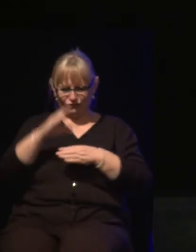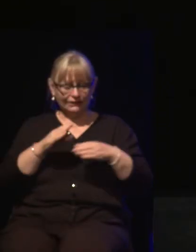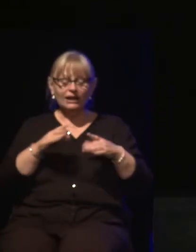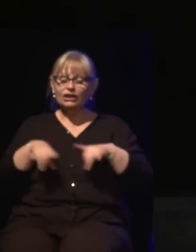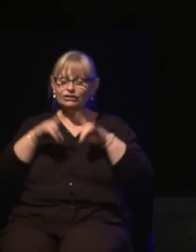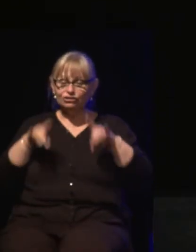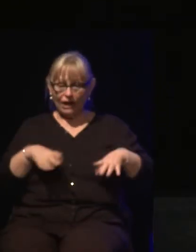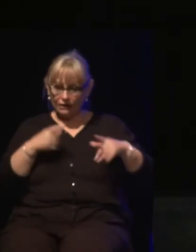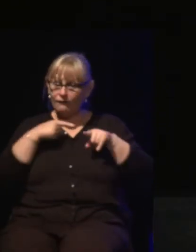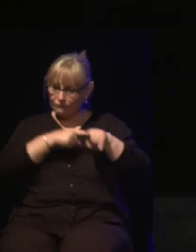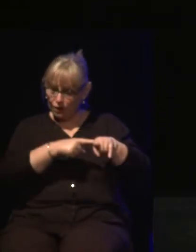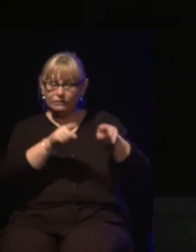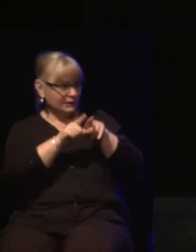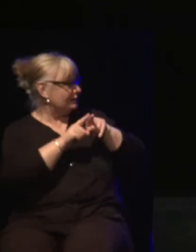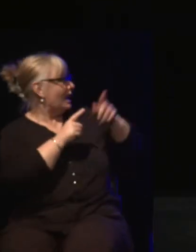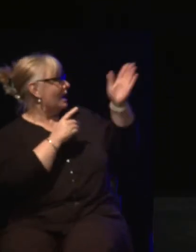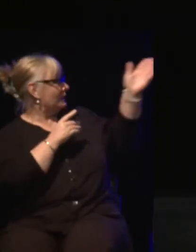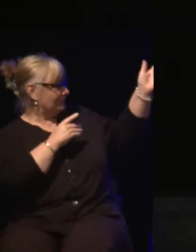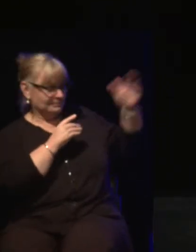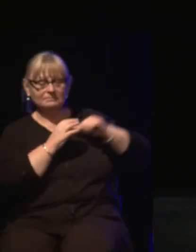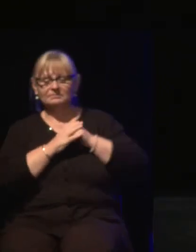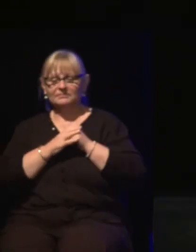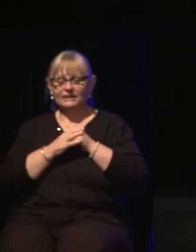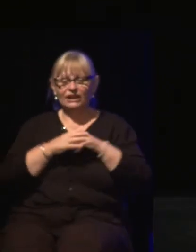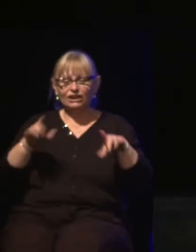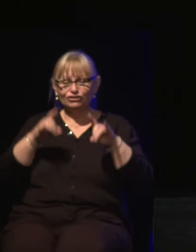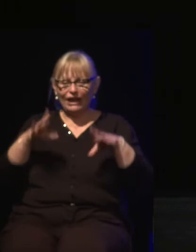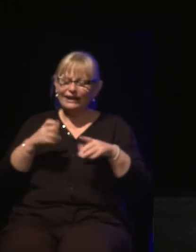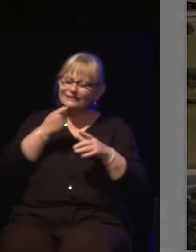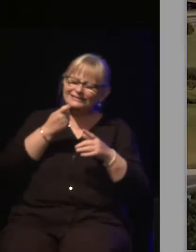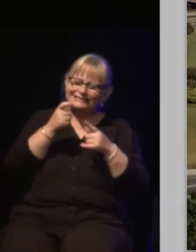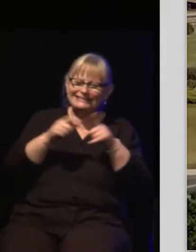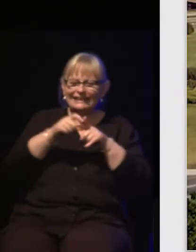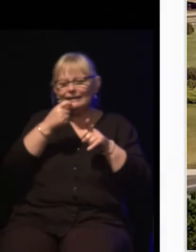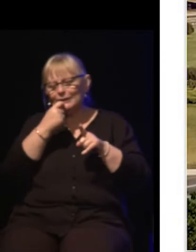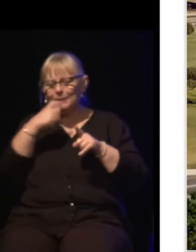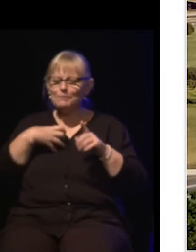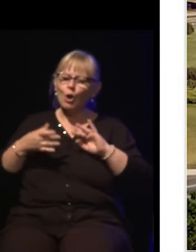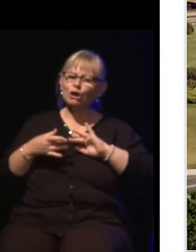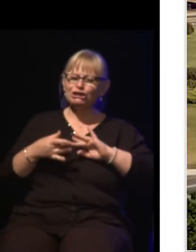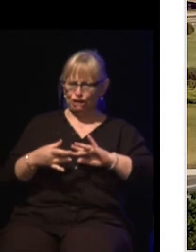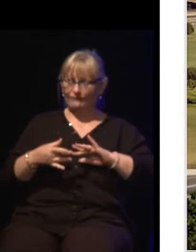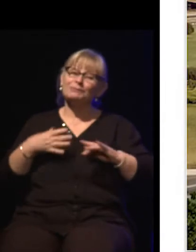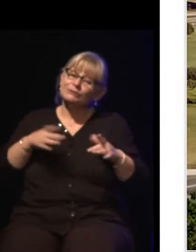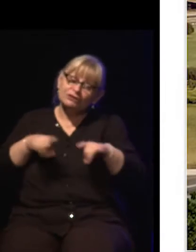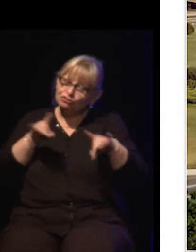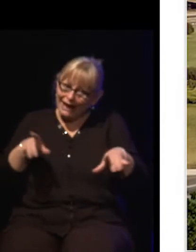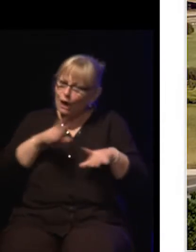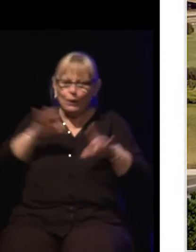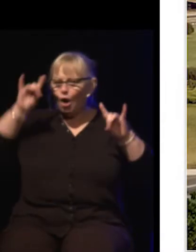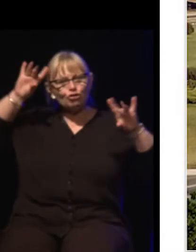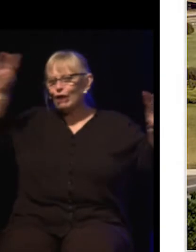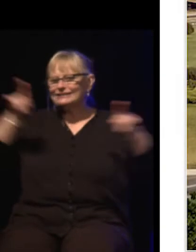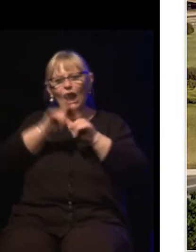Australia followed suit the same way, right? Of course, Australia did it kind of in a little more conservative way, because they're Australians after all. It's